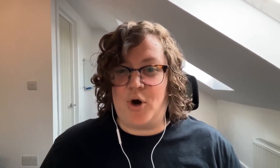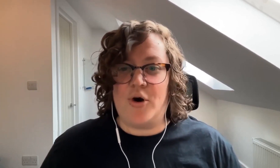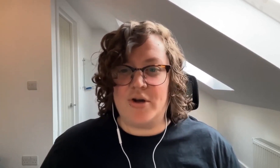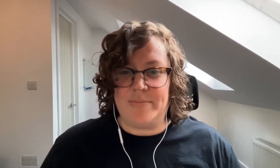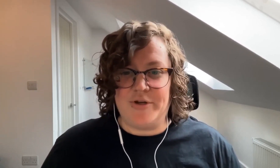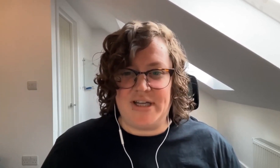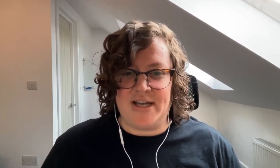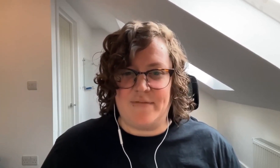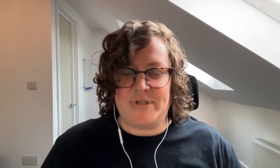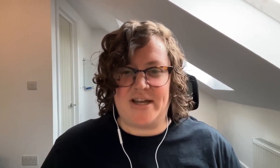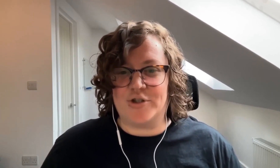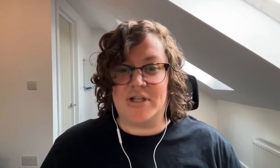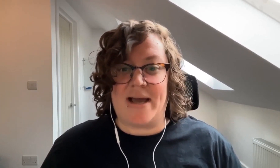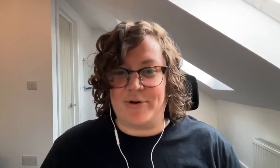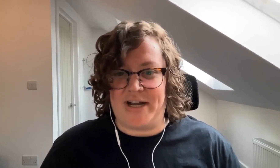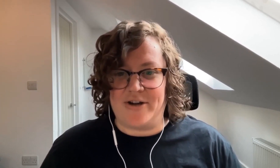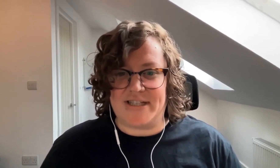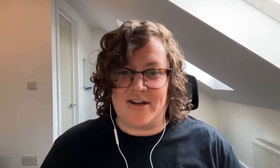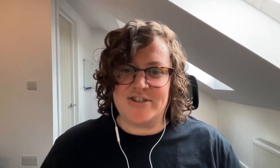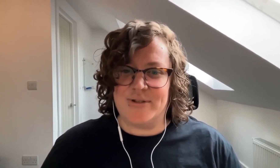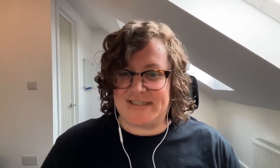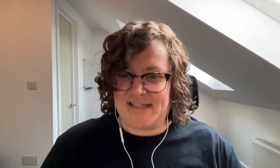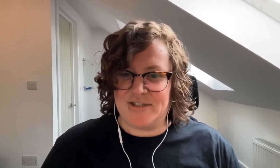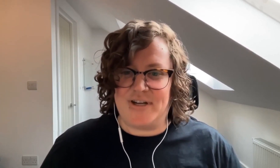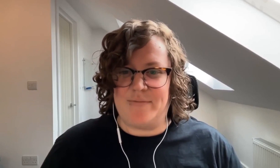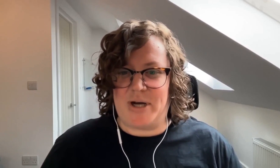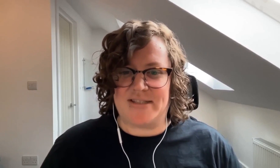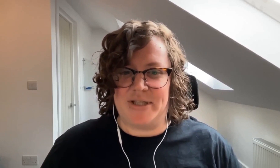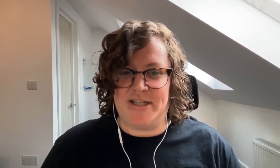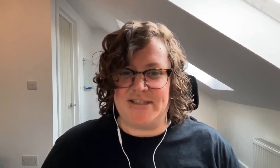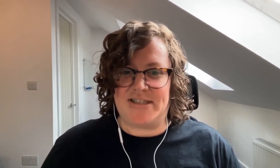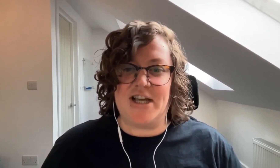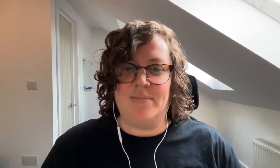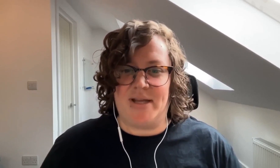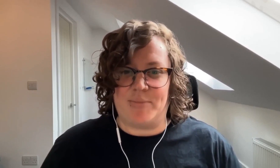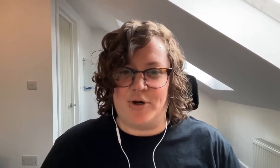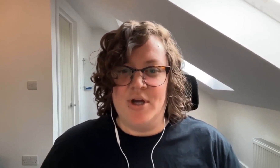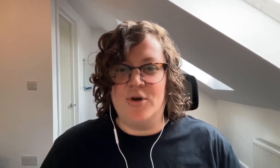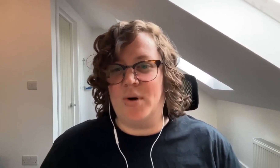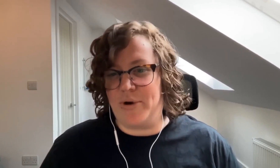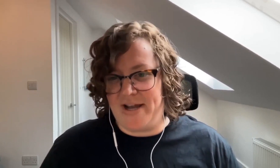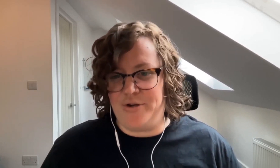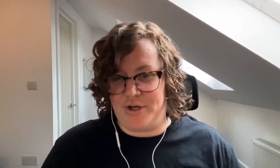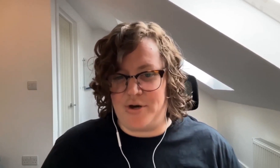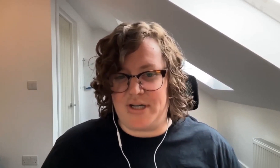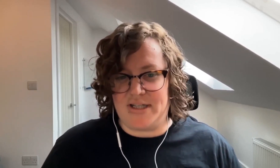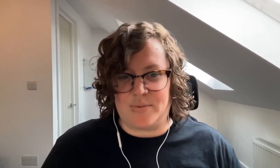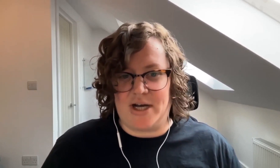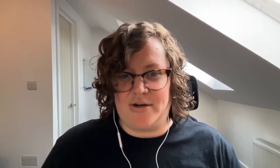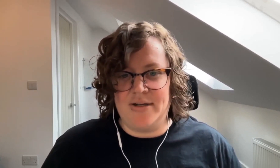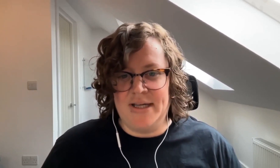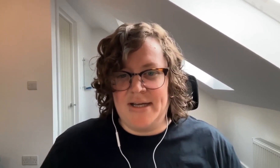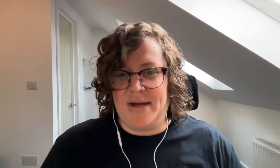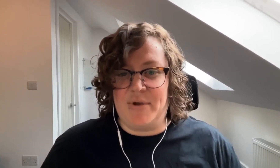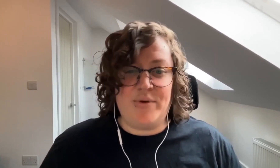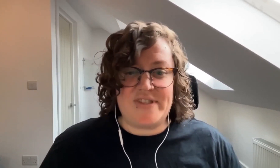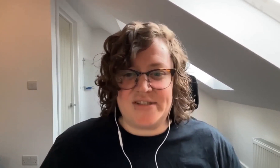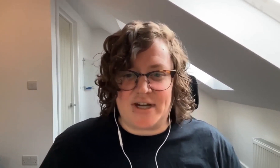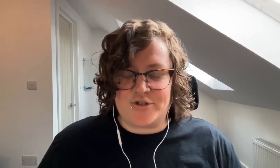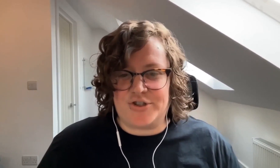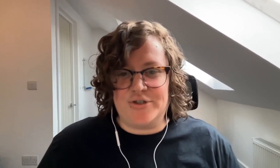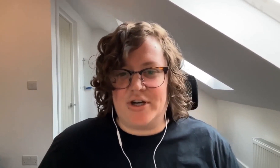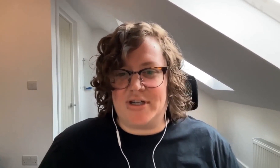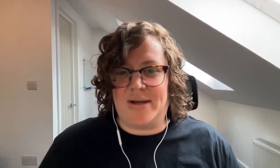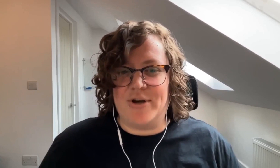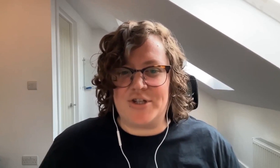opens up a whole community of potential collaborators and also extends creative possibilities to young people who are brand new to coding as well. And we've